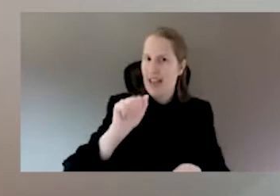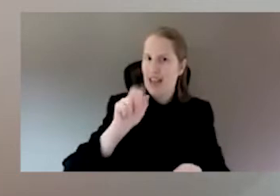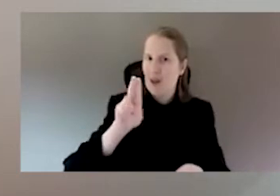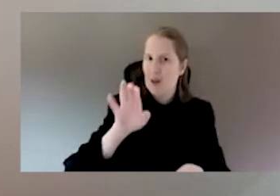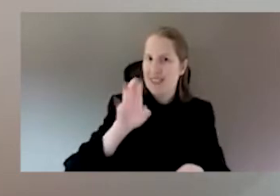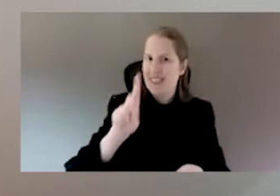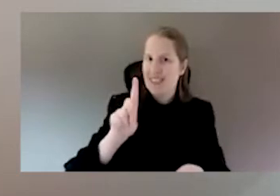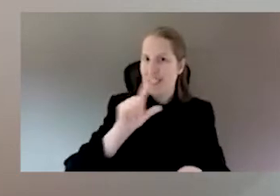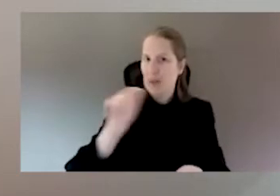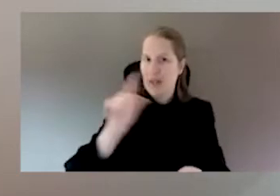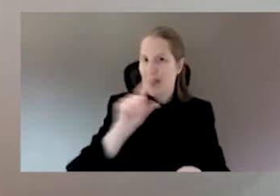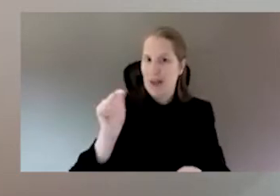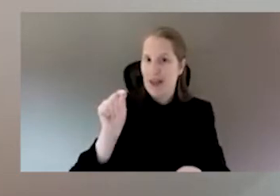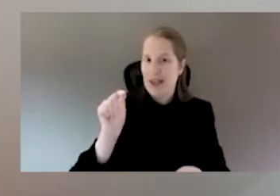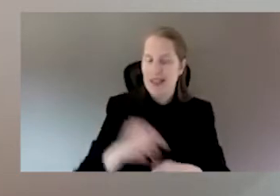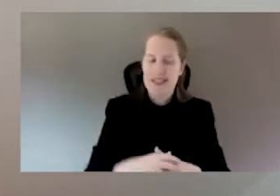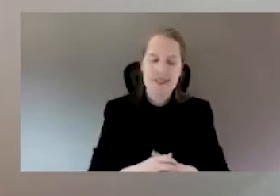AUCD2020.